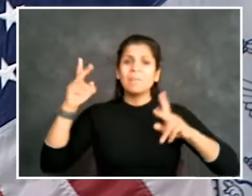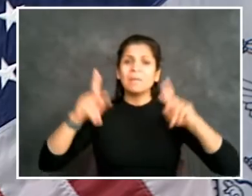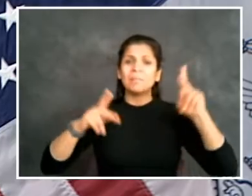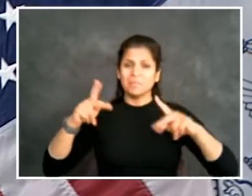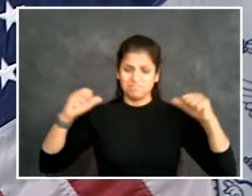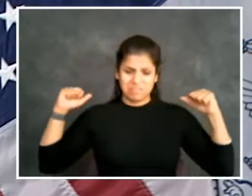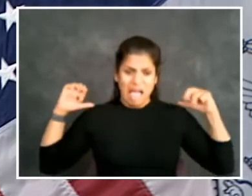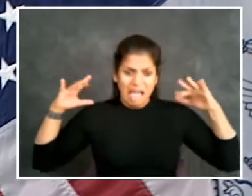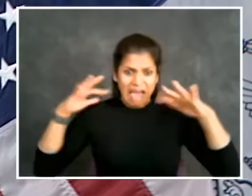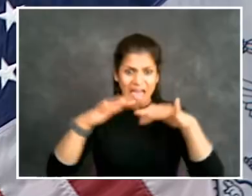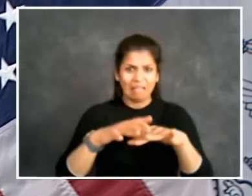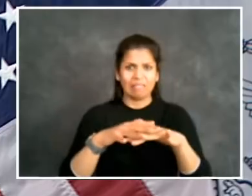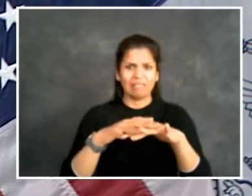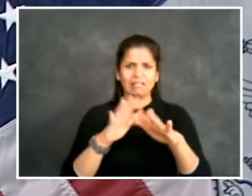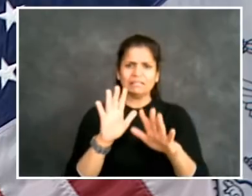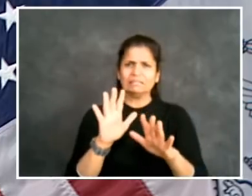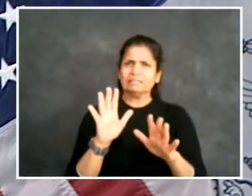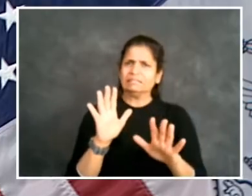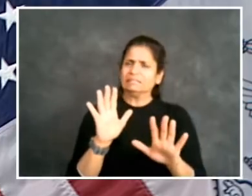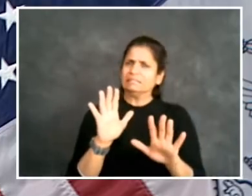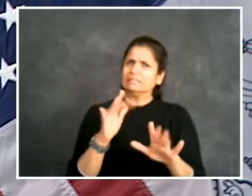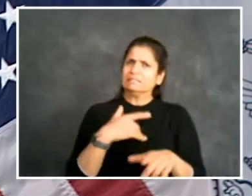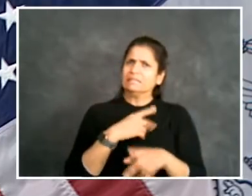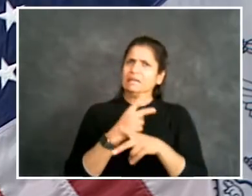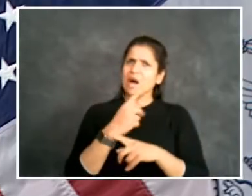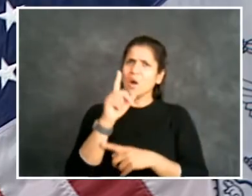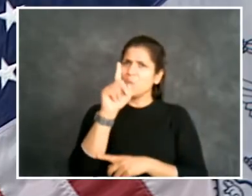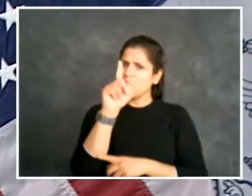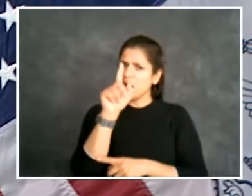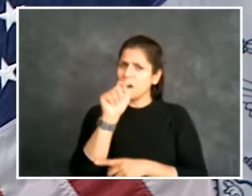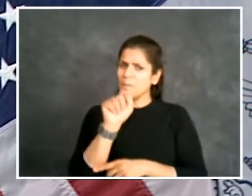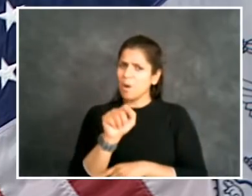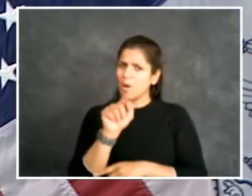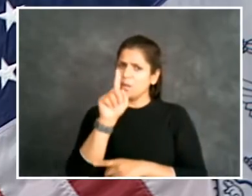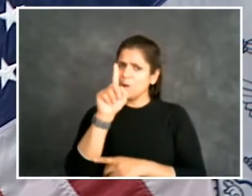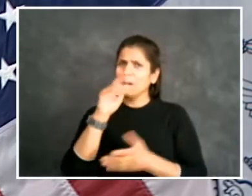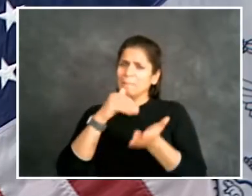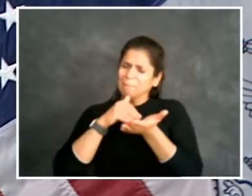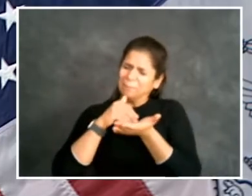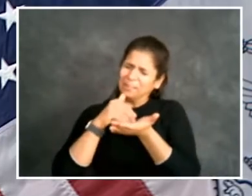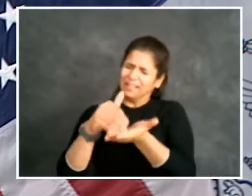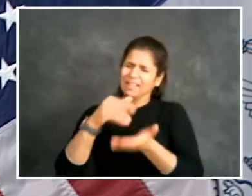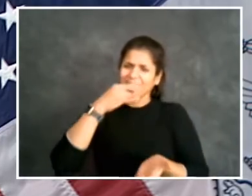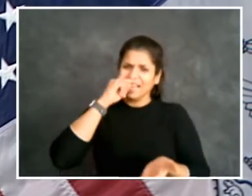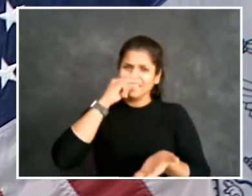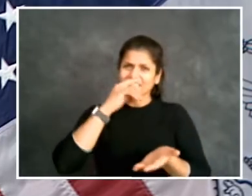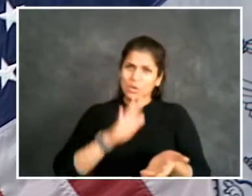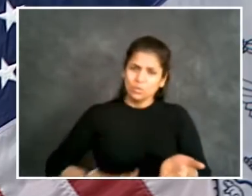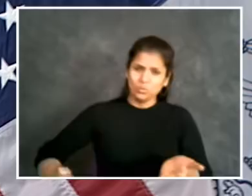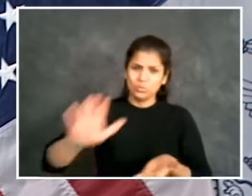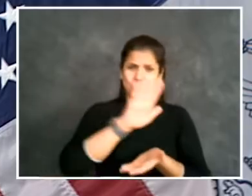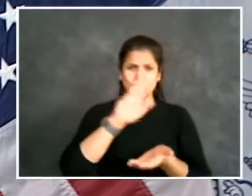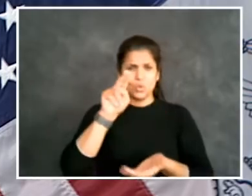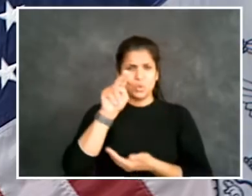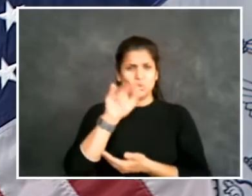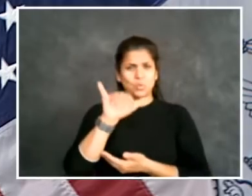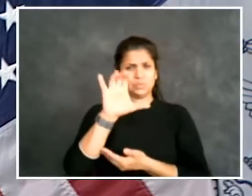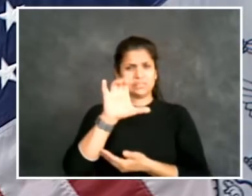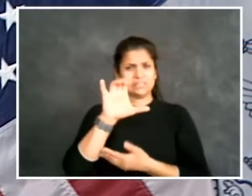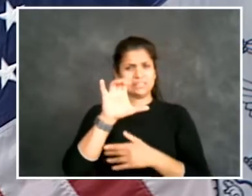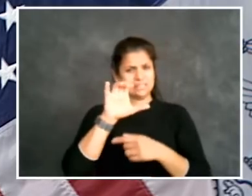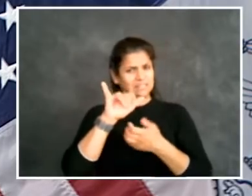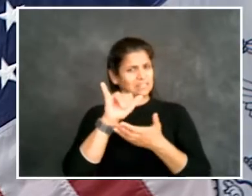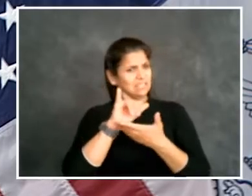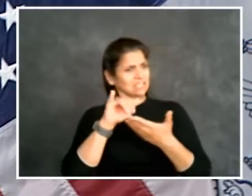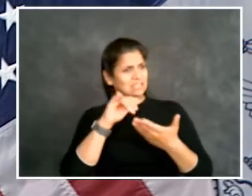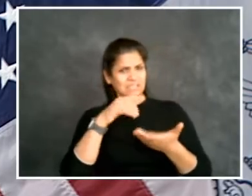our school system. I saw a picture a few weeks ago of preschool in Denmark.